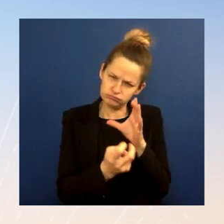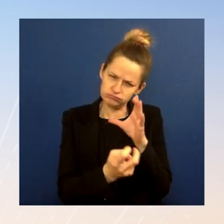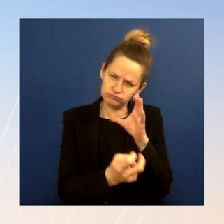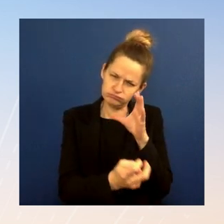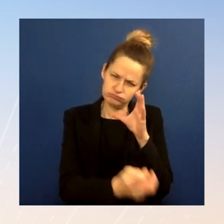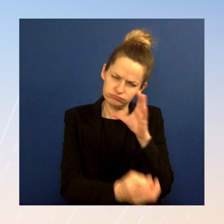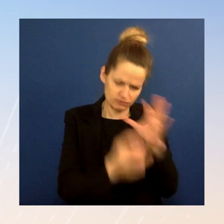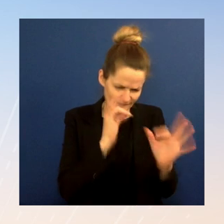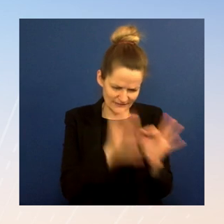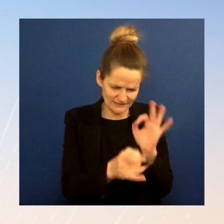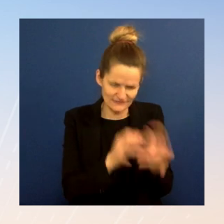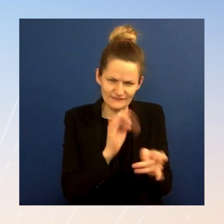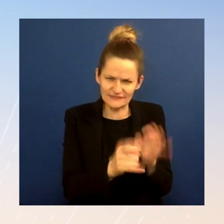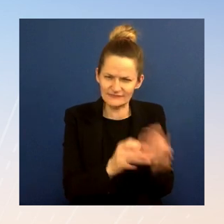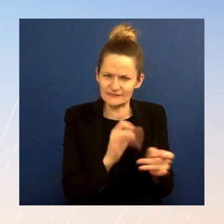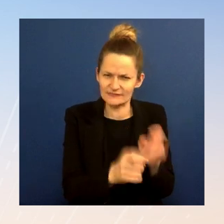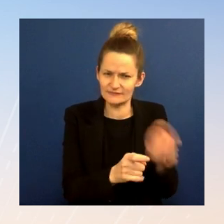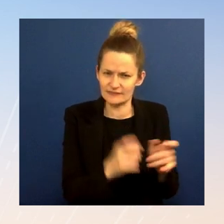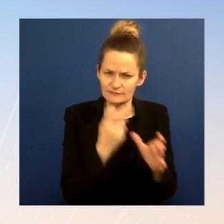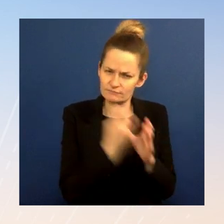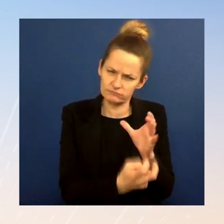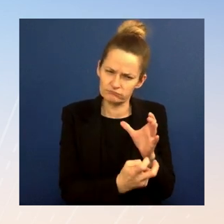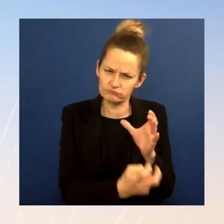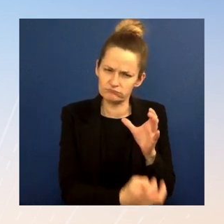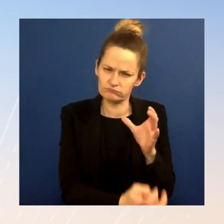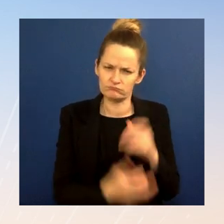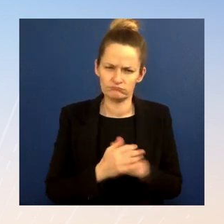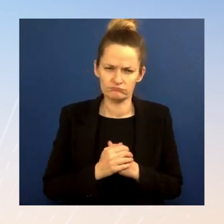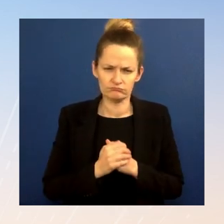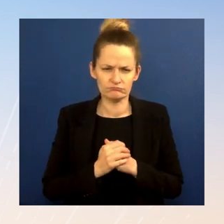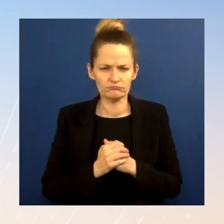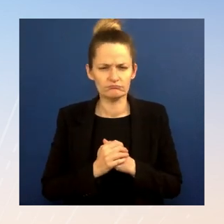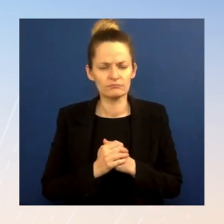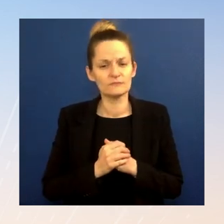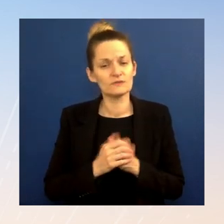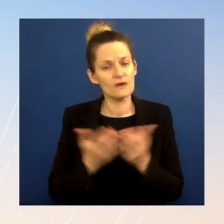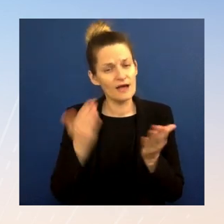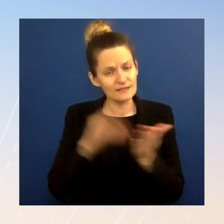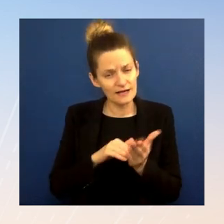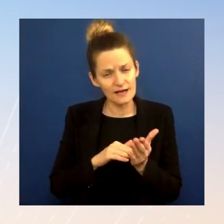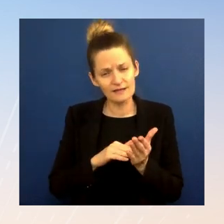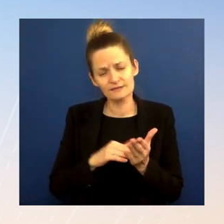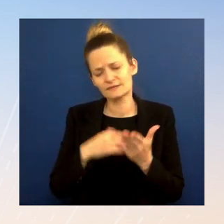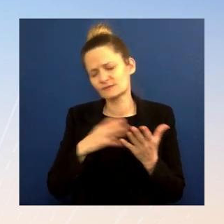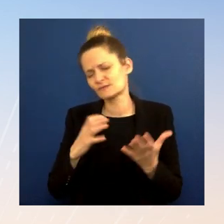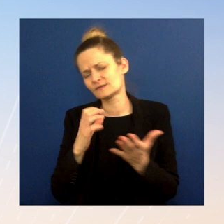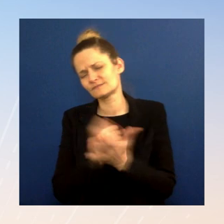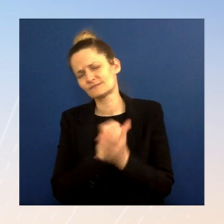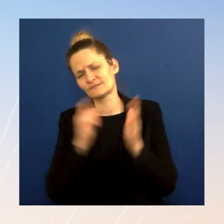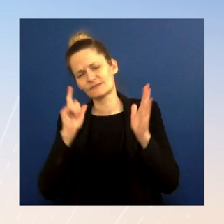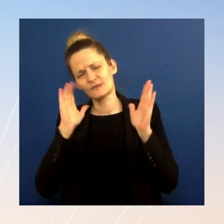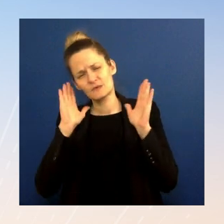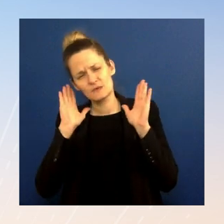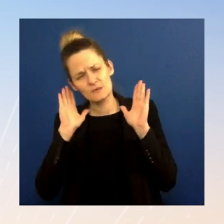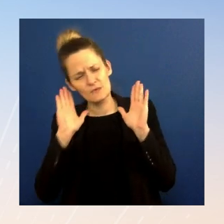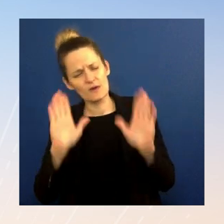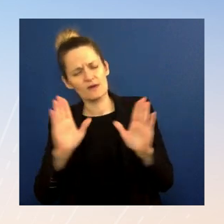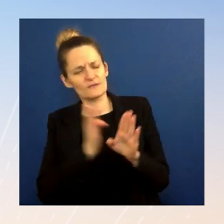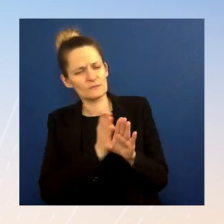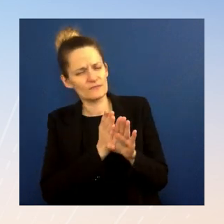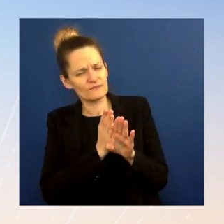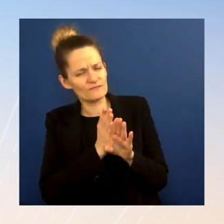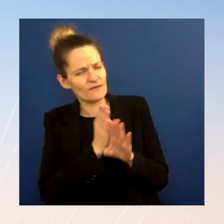his career in public service. And he led this effort to stand up a mass vaccination campaign, achieve equity